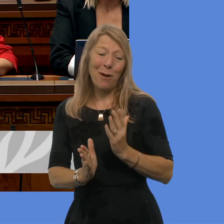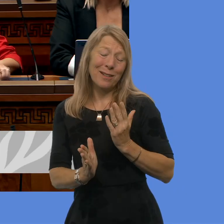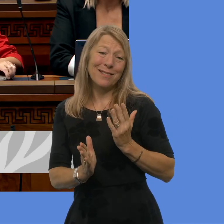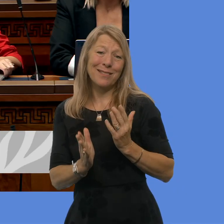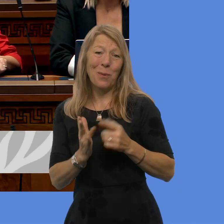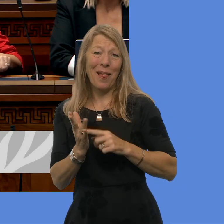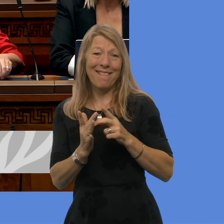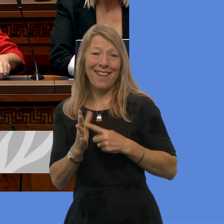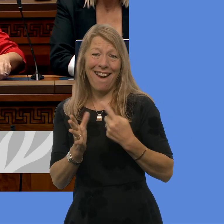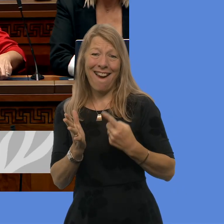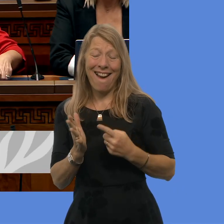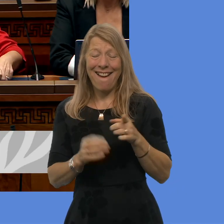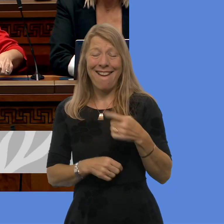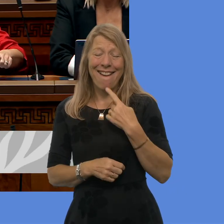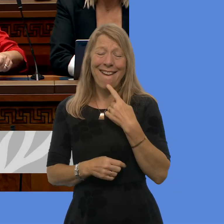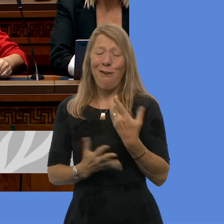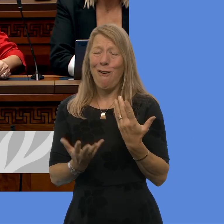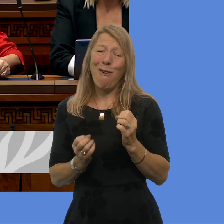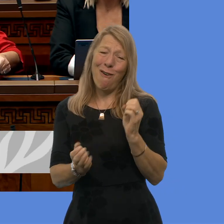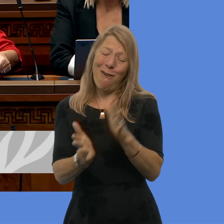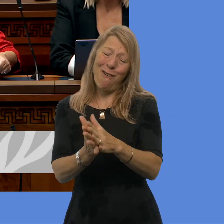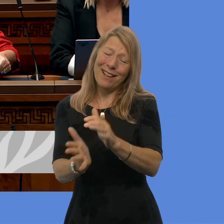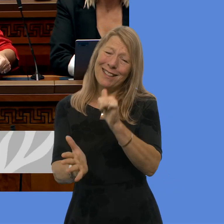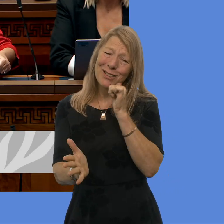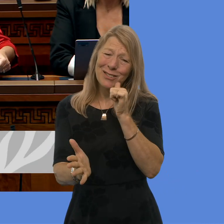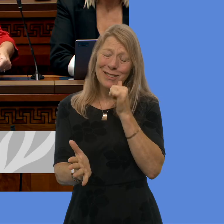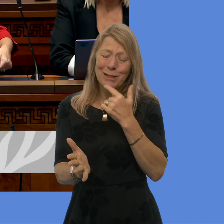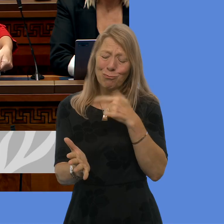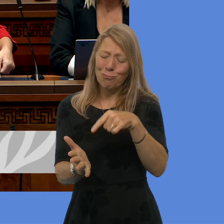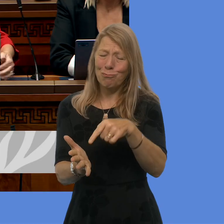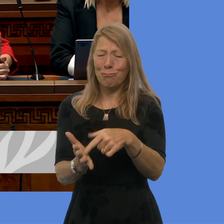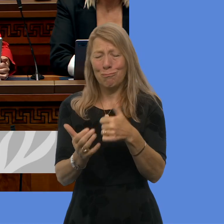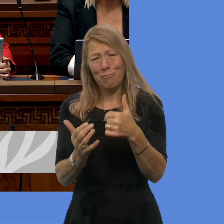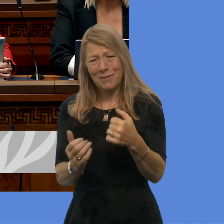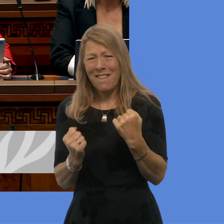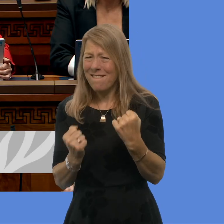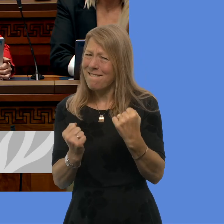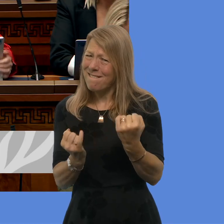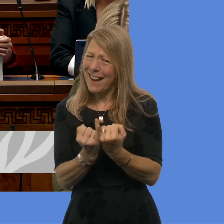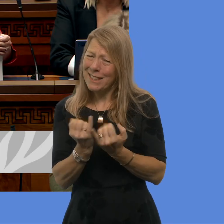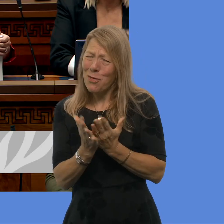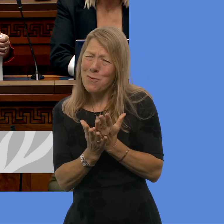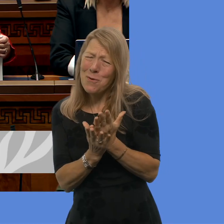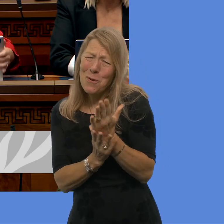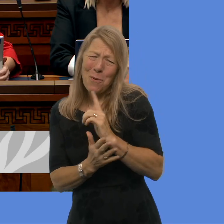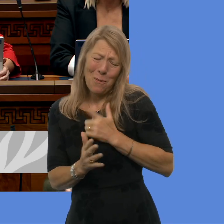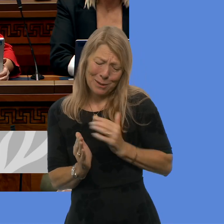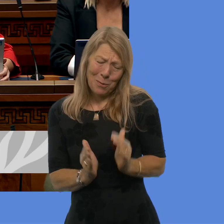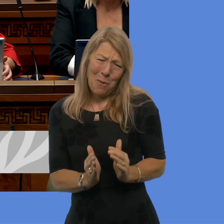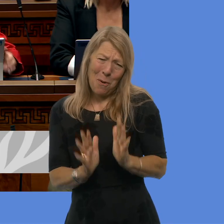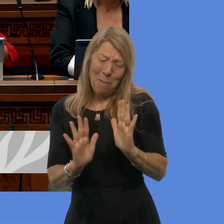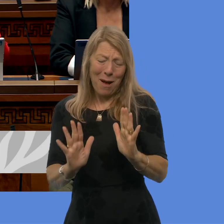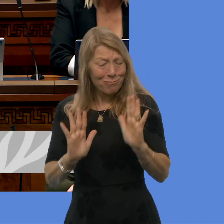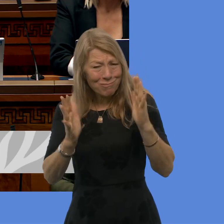as her wee heart warrior, so I'm sure everybody's mindful of their family at this time. I want to wish them the best. The Victims and